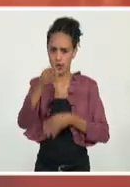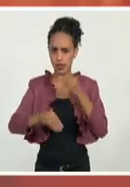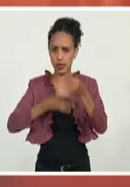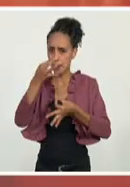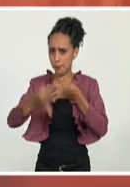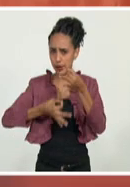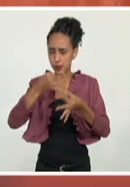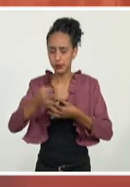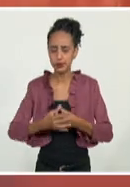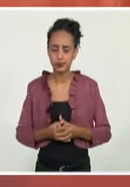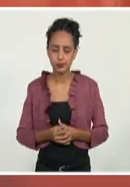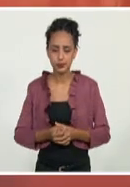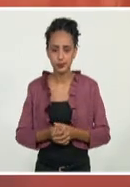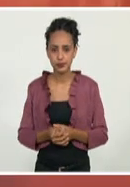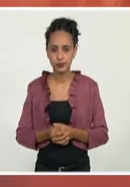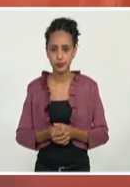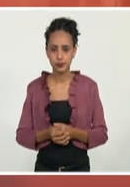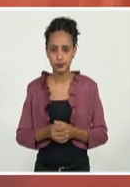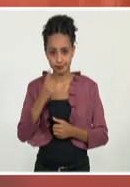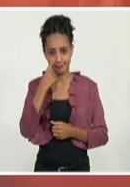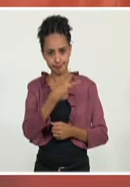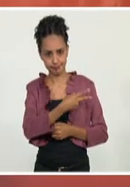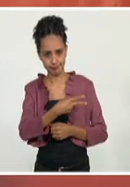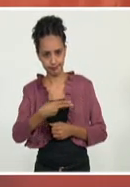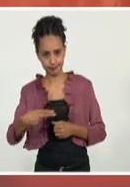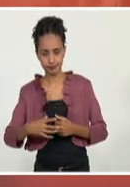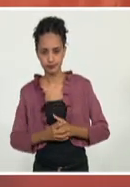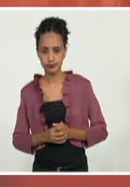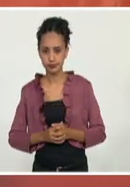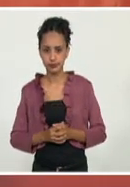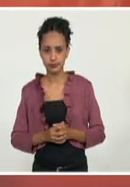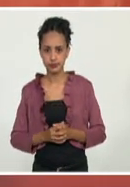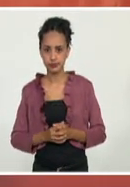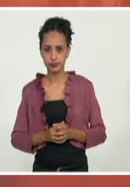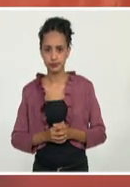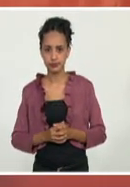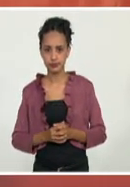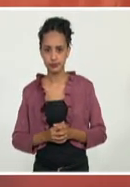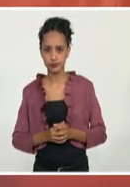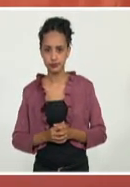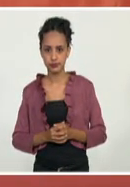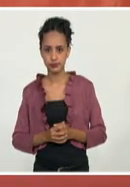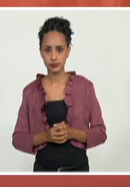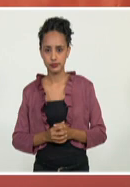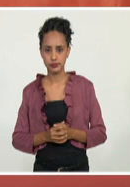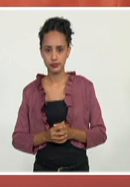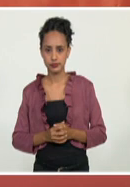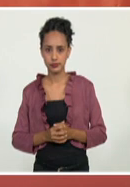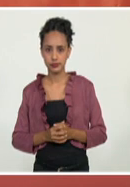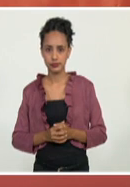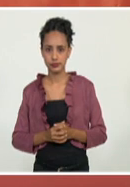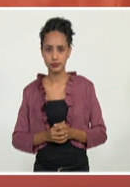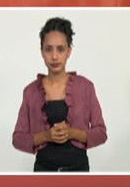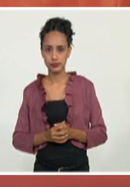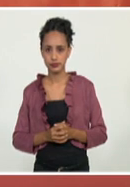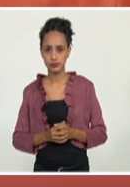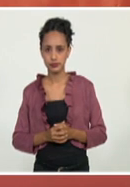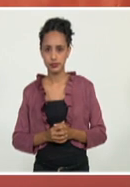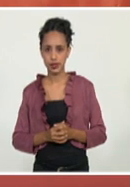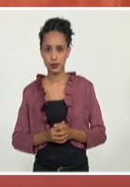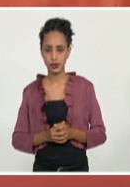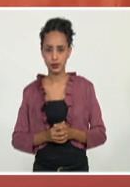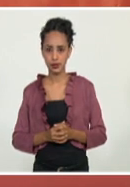Dear colleagues, comrades of the heroic Cuban working class, on the